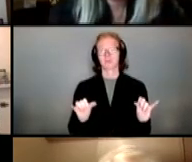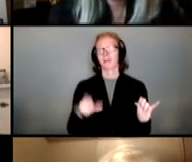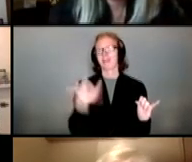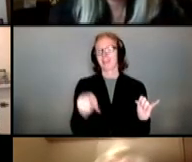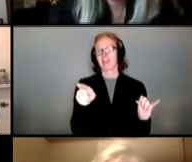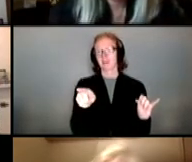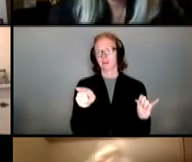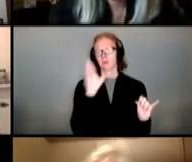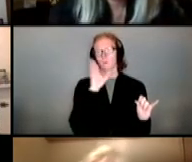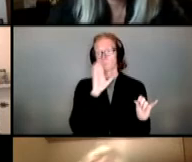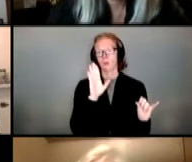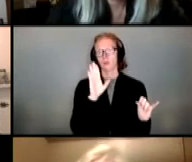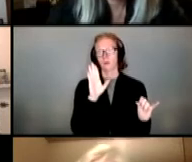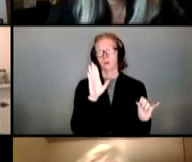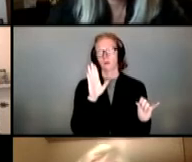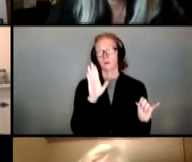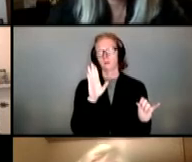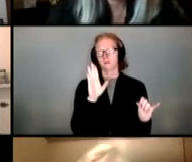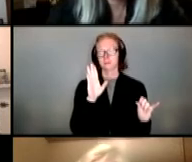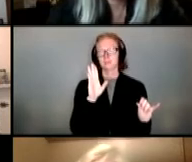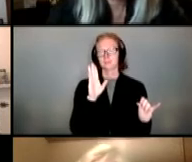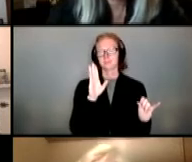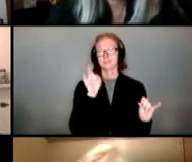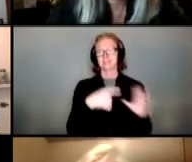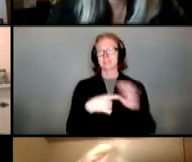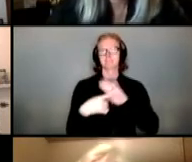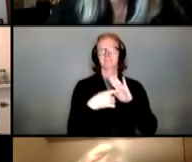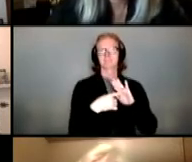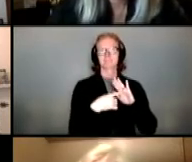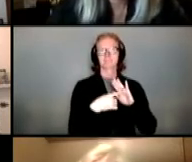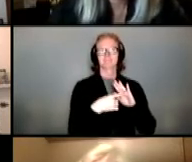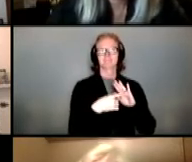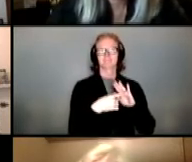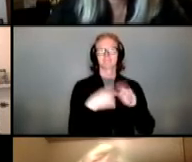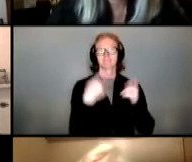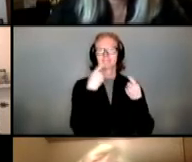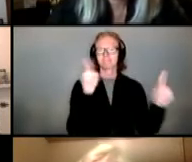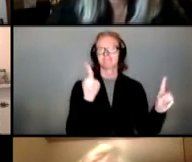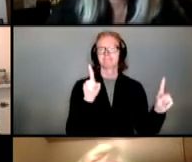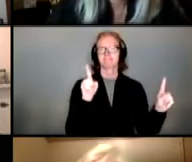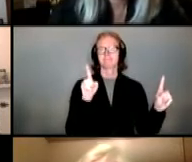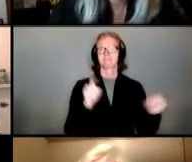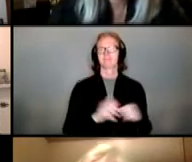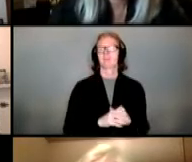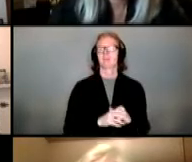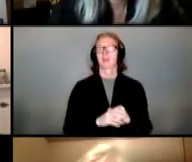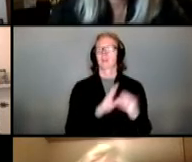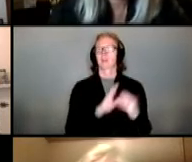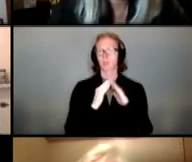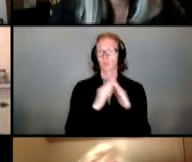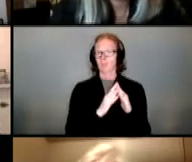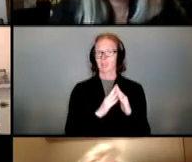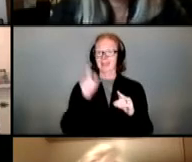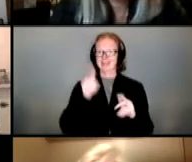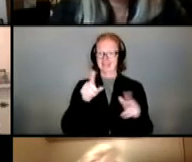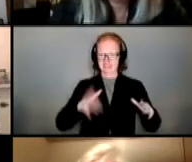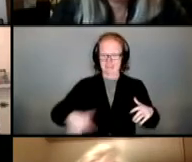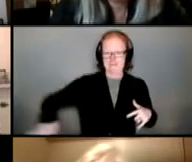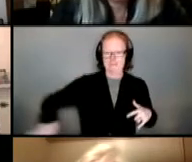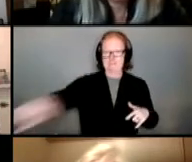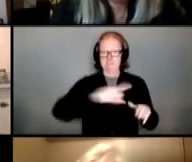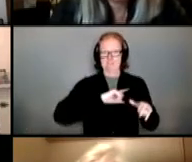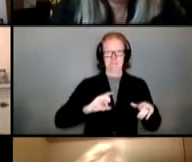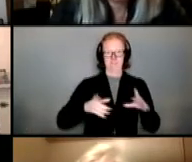things we should bring forward to the public as this body, you know, a body of people who demystify